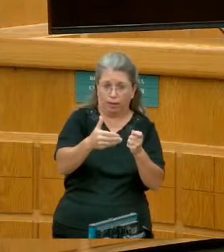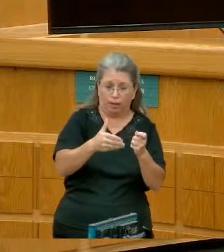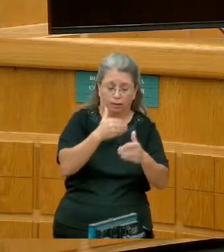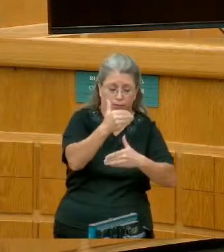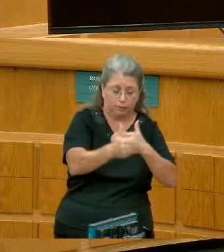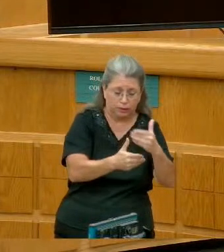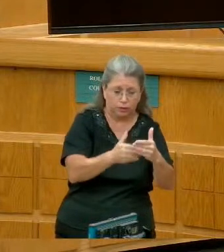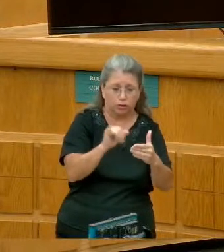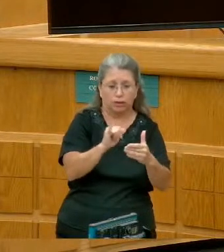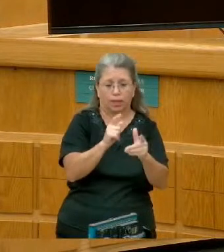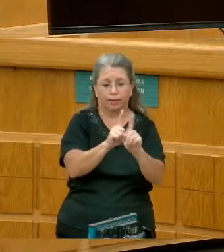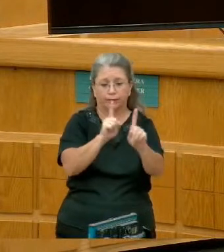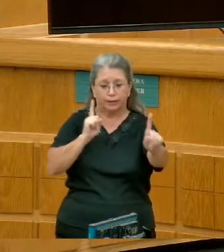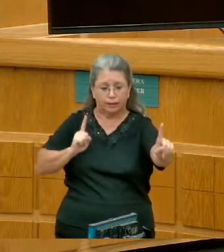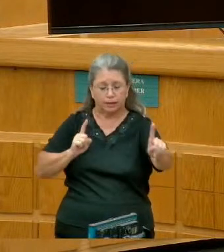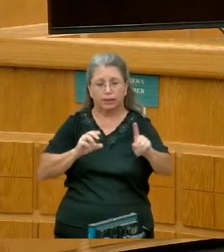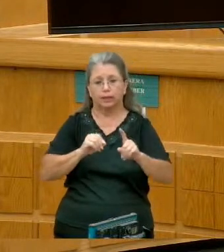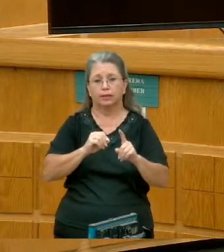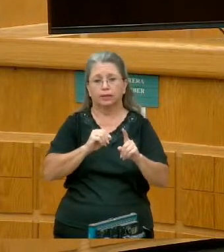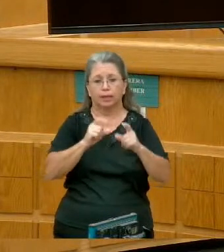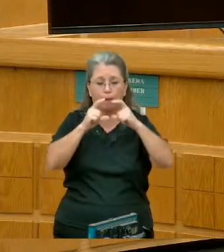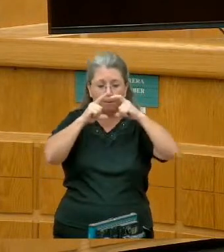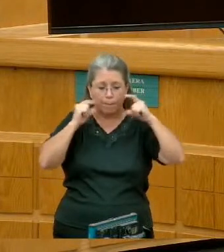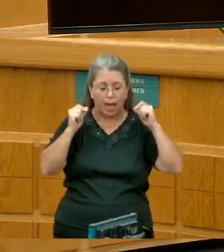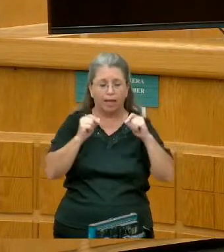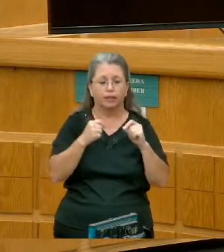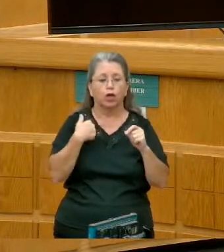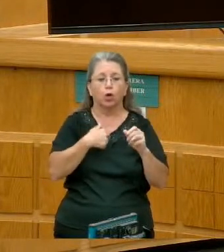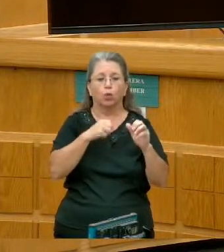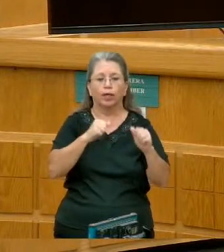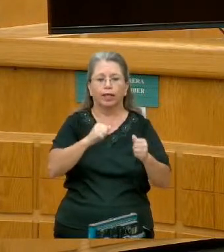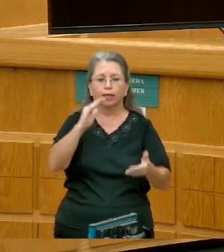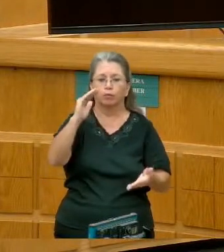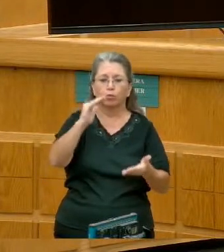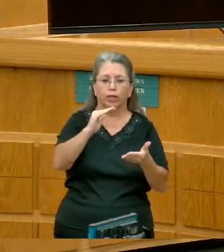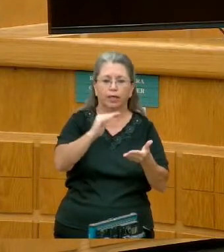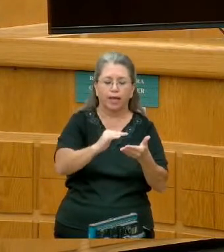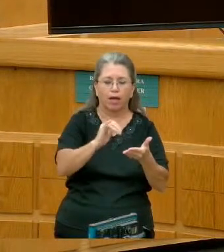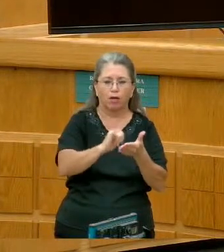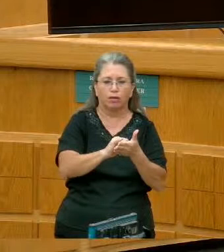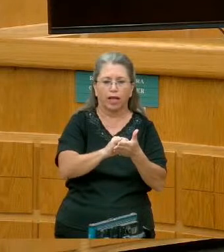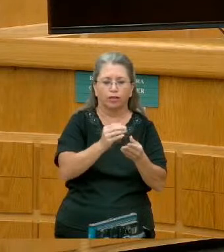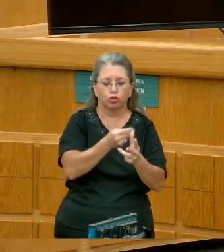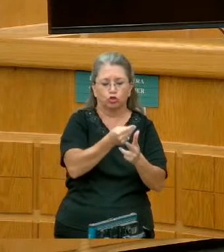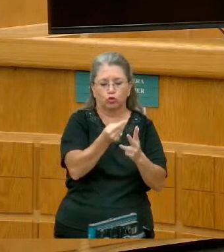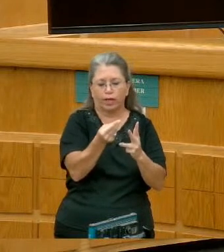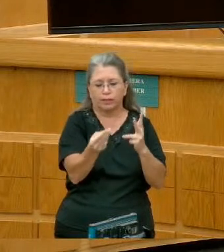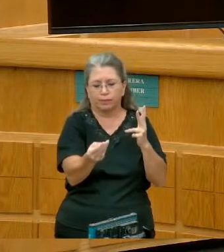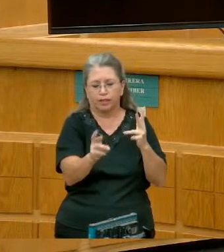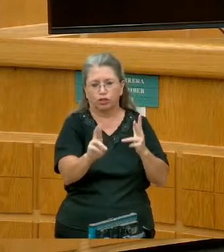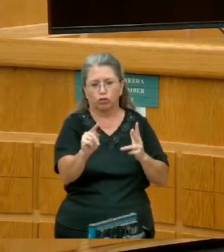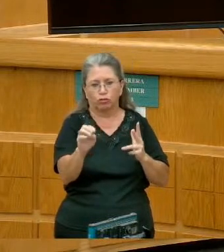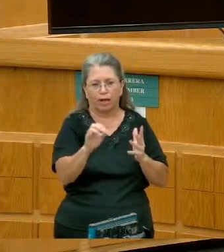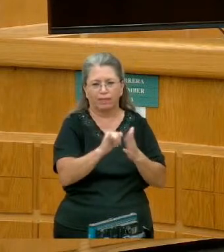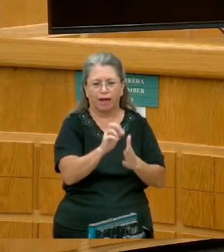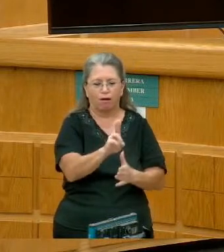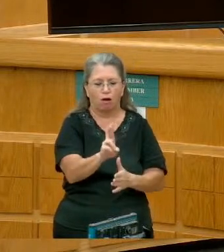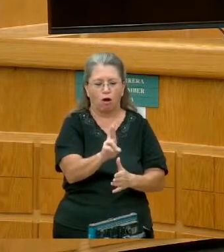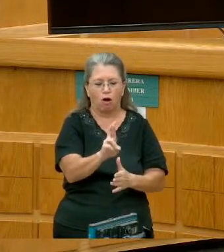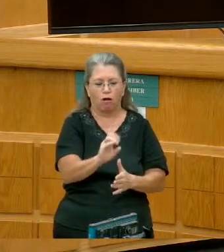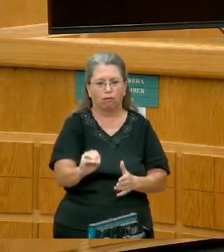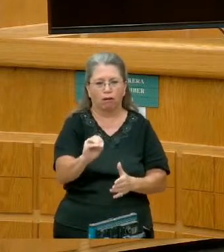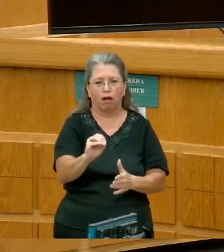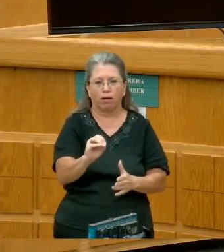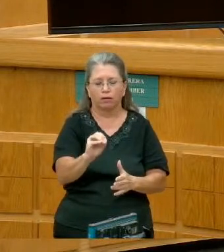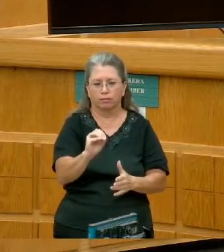can really bring down that transmission rate, that R naught factor. And we could flatten the curve.